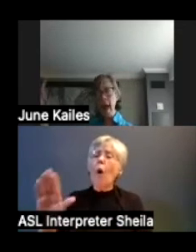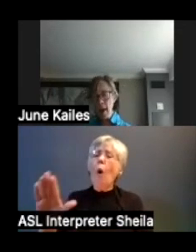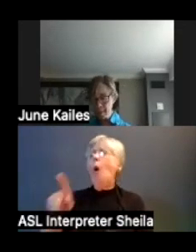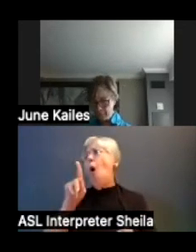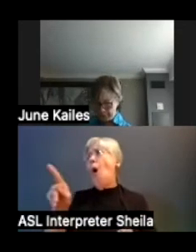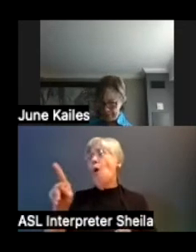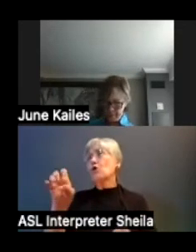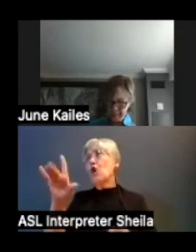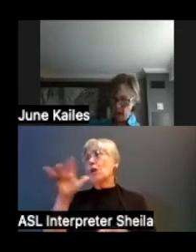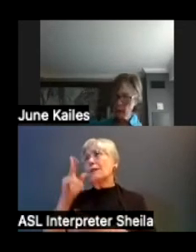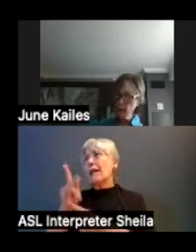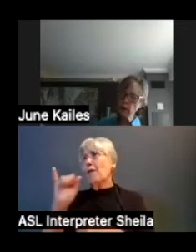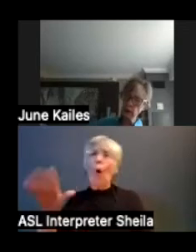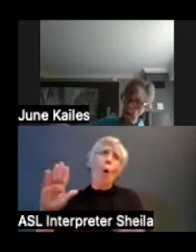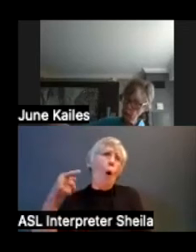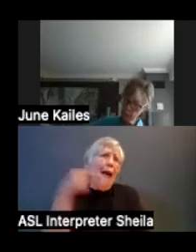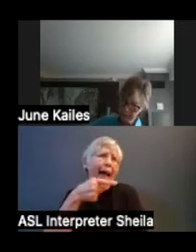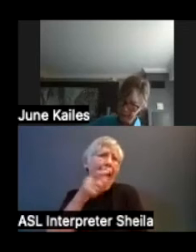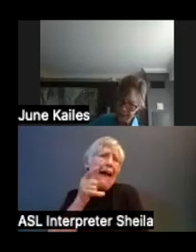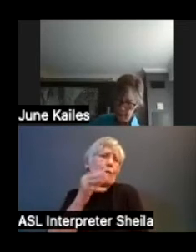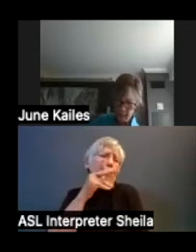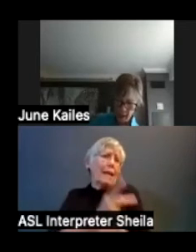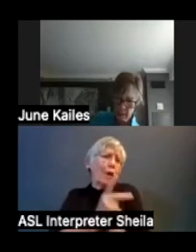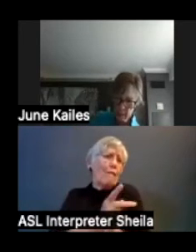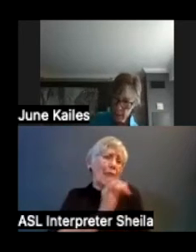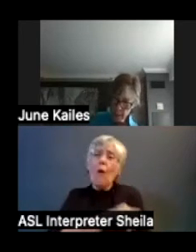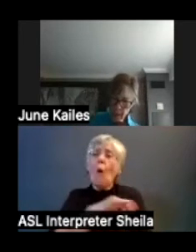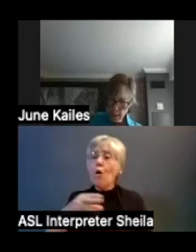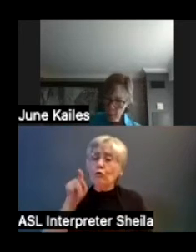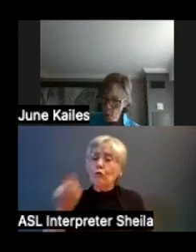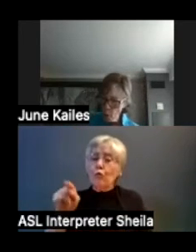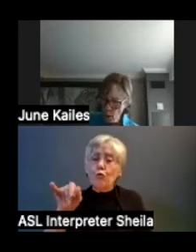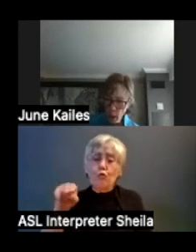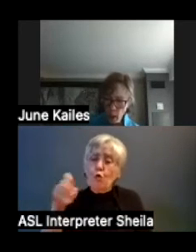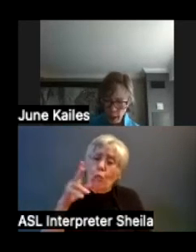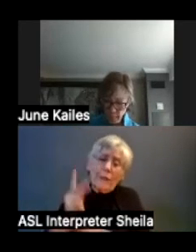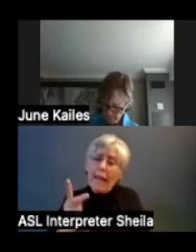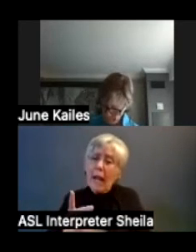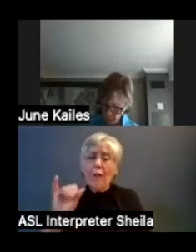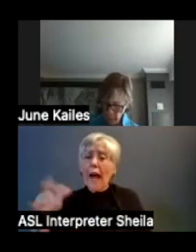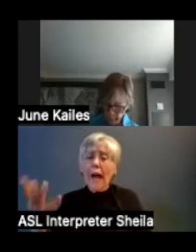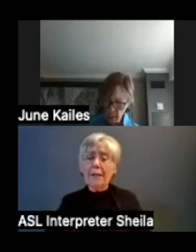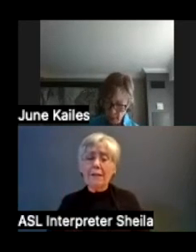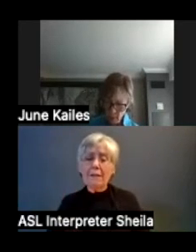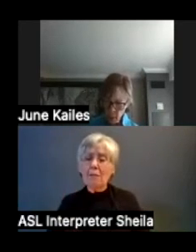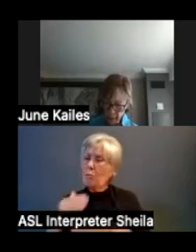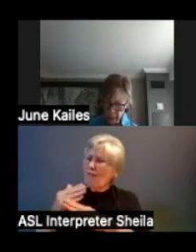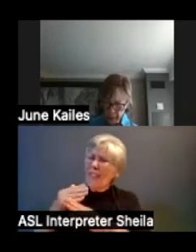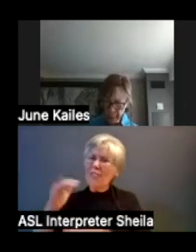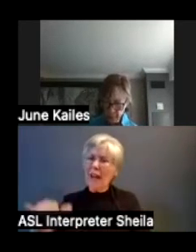or Adam will take care of that, or June will take care of that. So, or, you